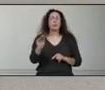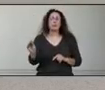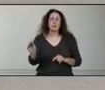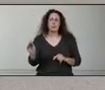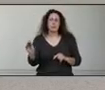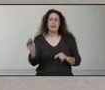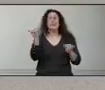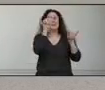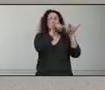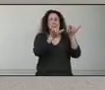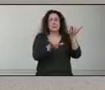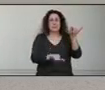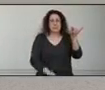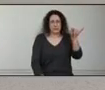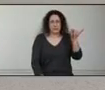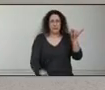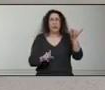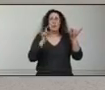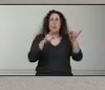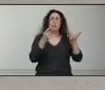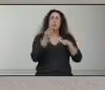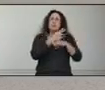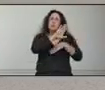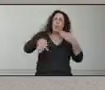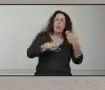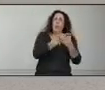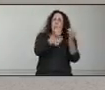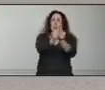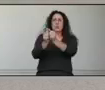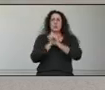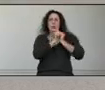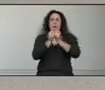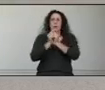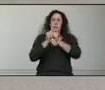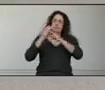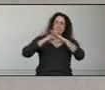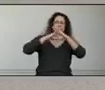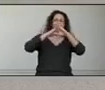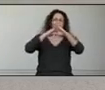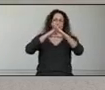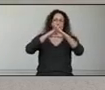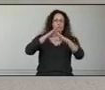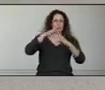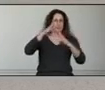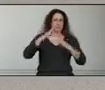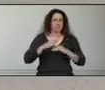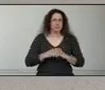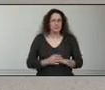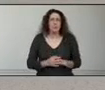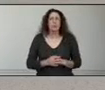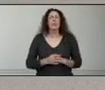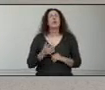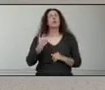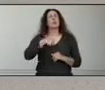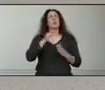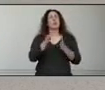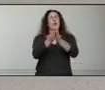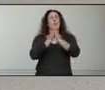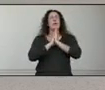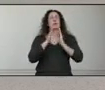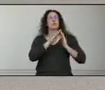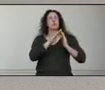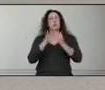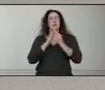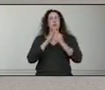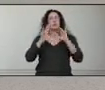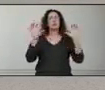measures. We have to use them in combination to get the most protection. So we're here to basically, ask the community to do